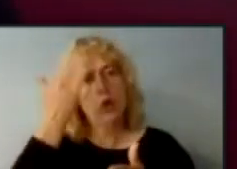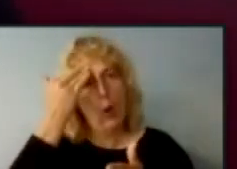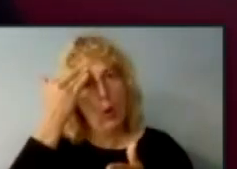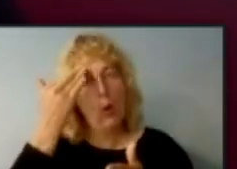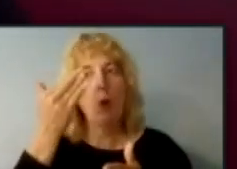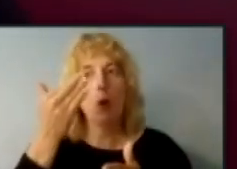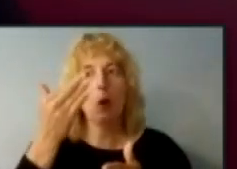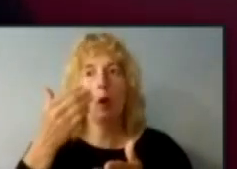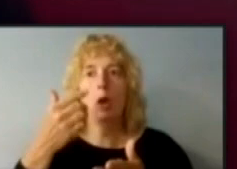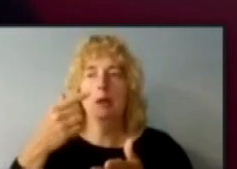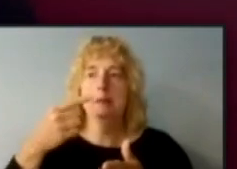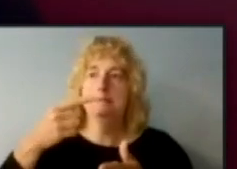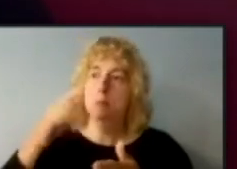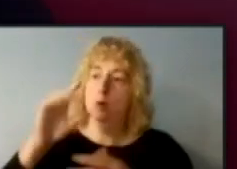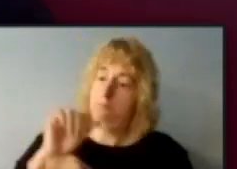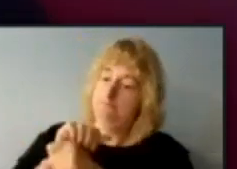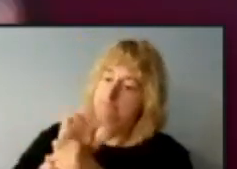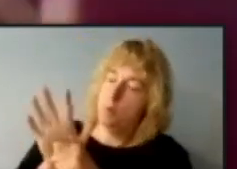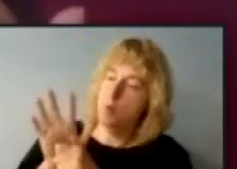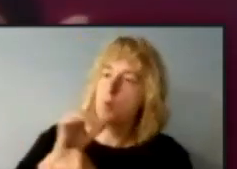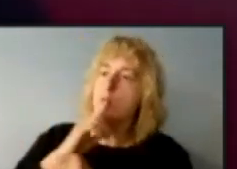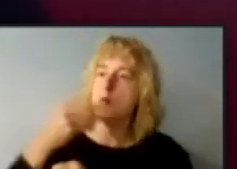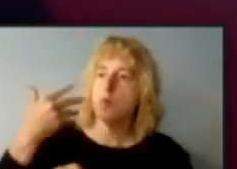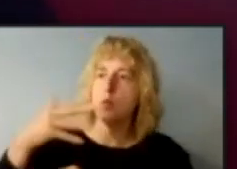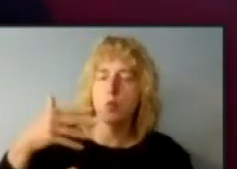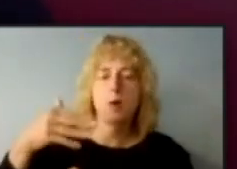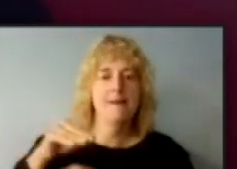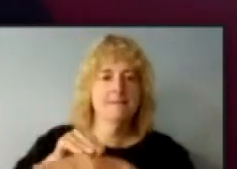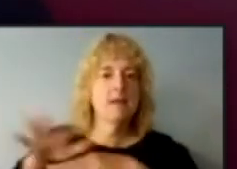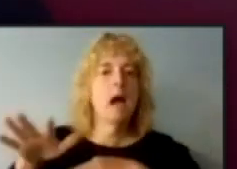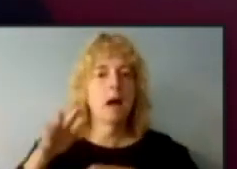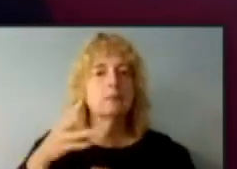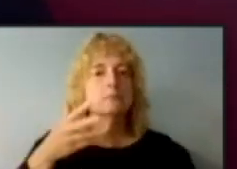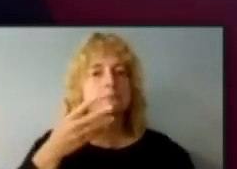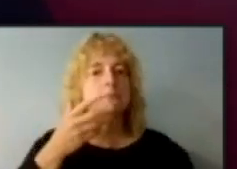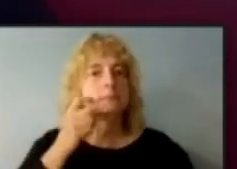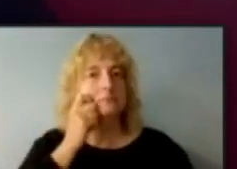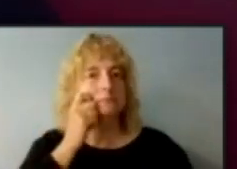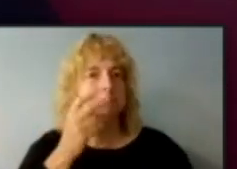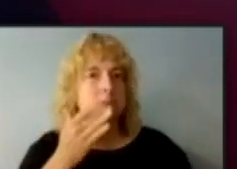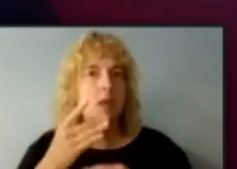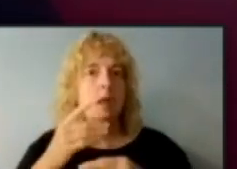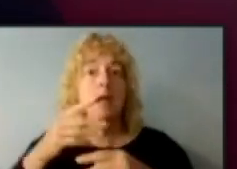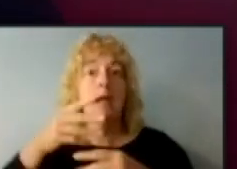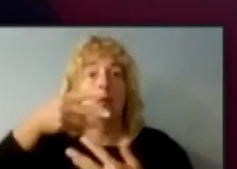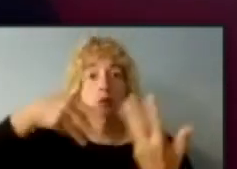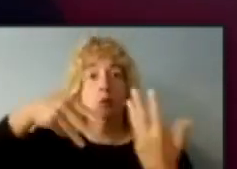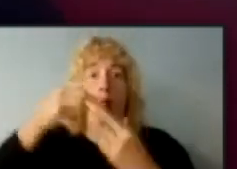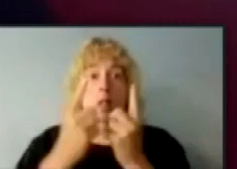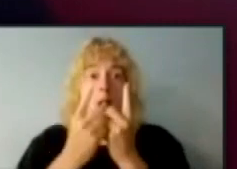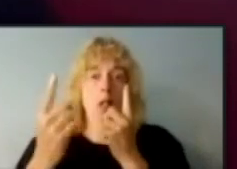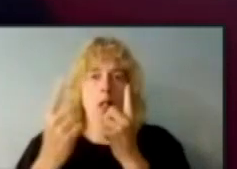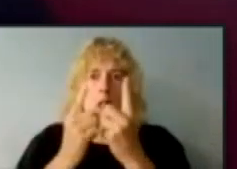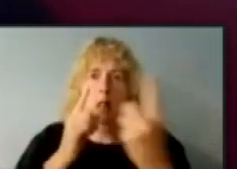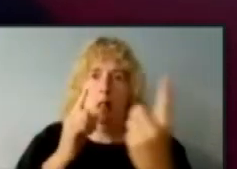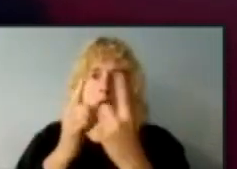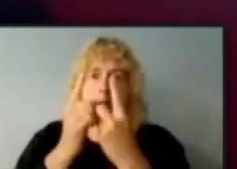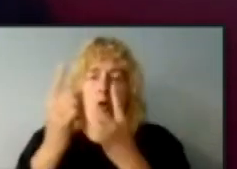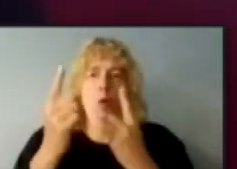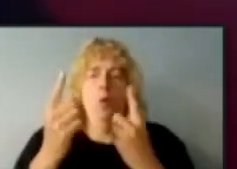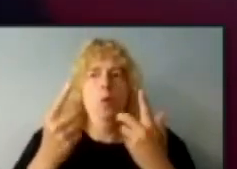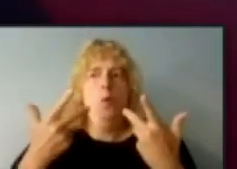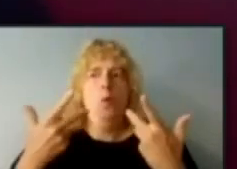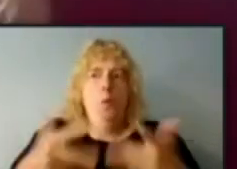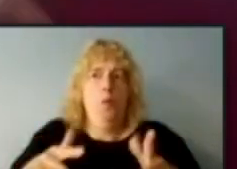being adversely impacted by COVID. Social distancing is actually increasing that sense of isolation with families. So we've got